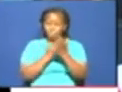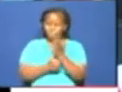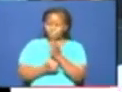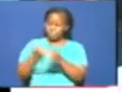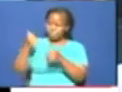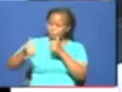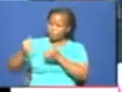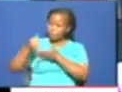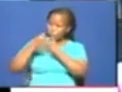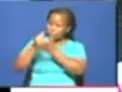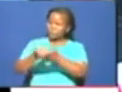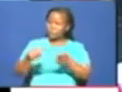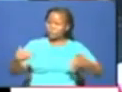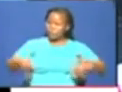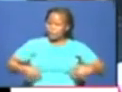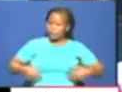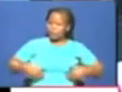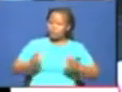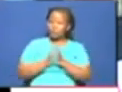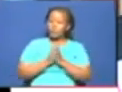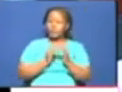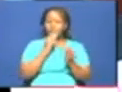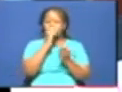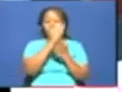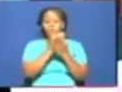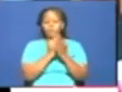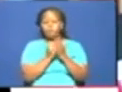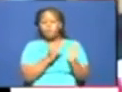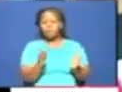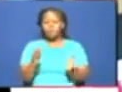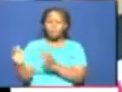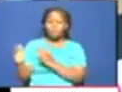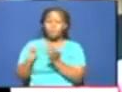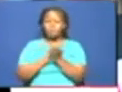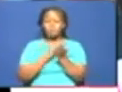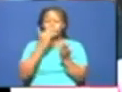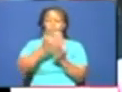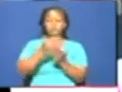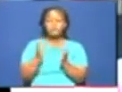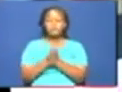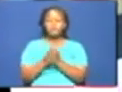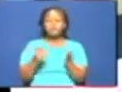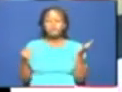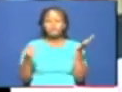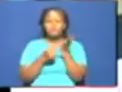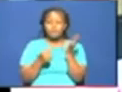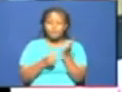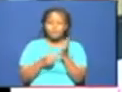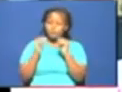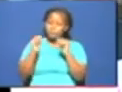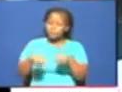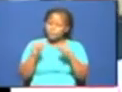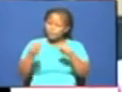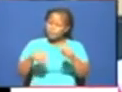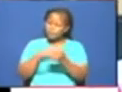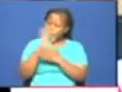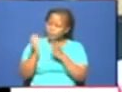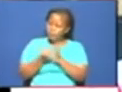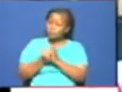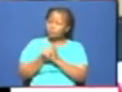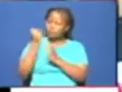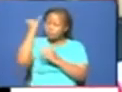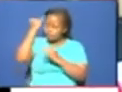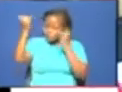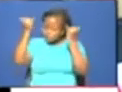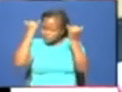the mindset, skills, funds, and technology to enable them to innovate